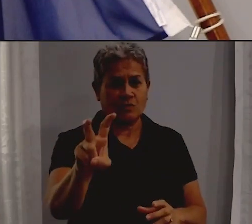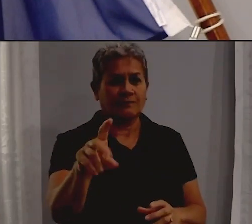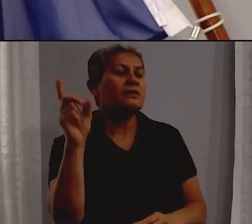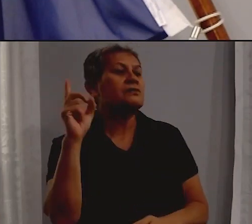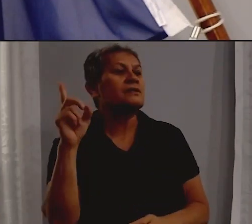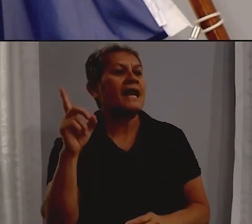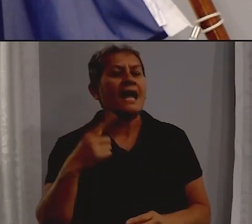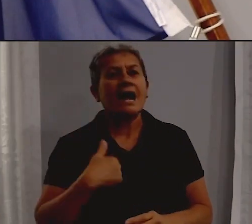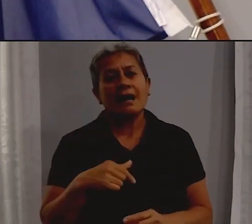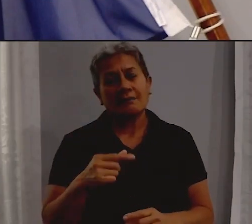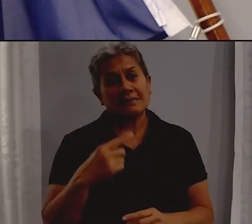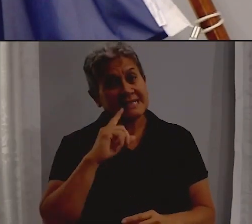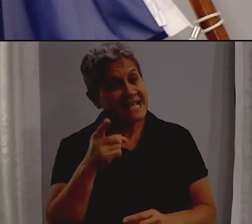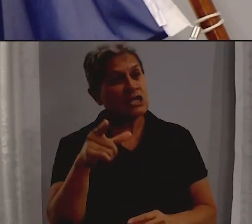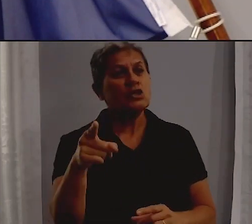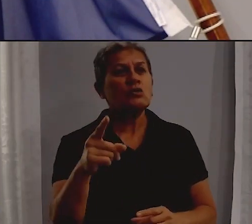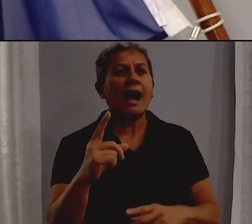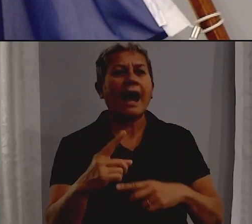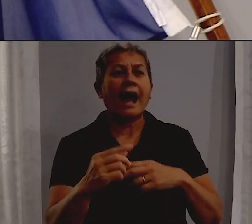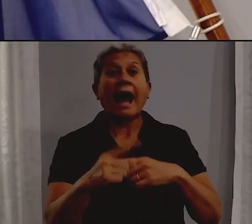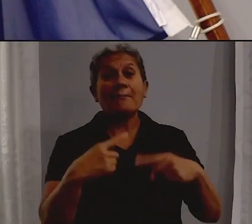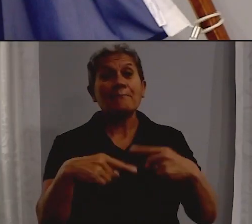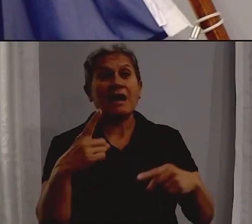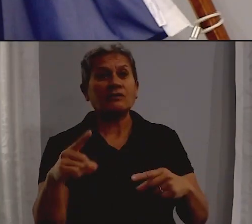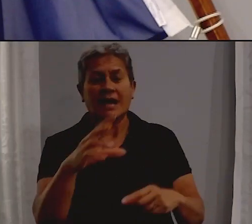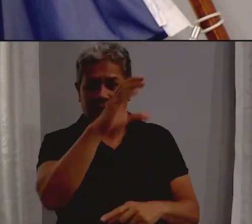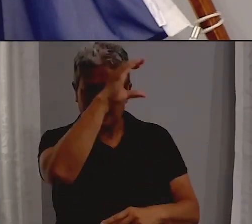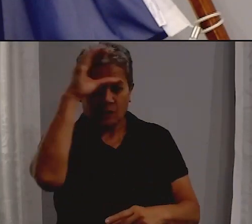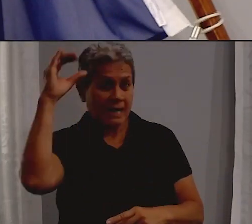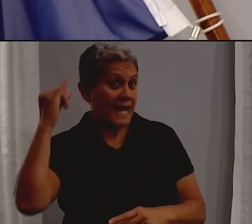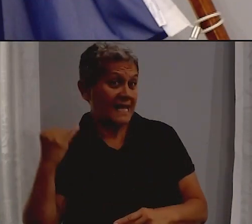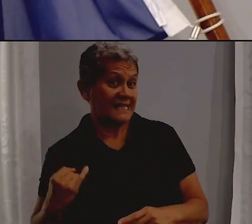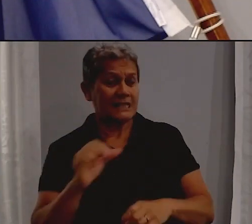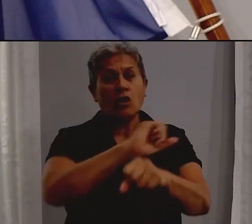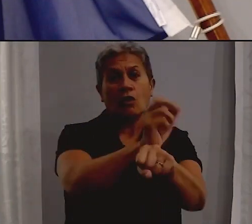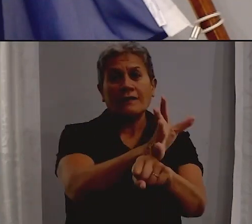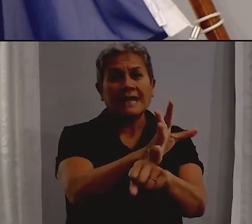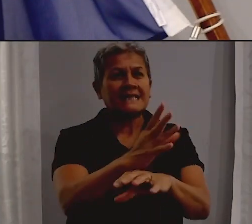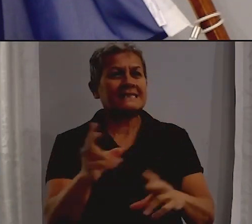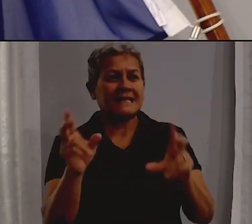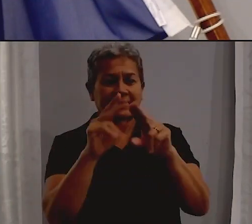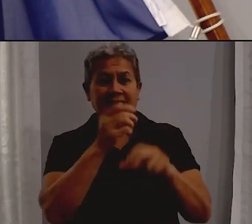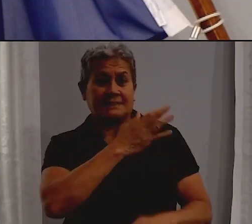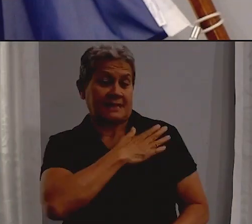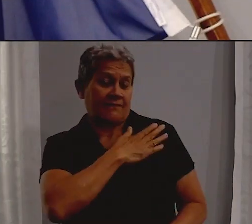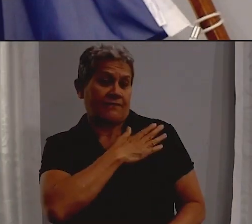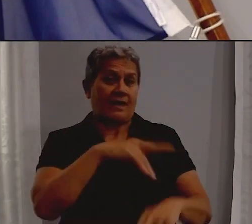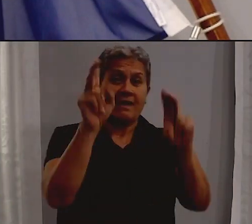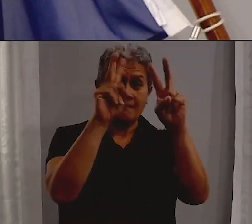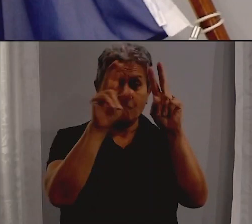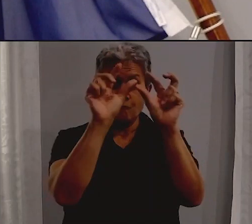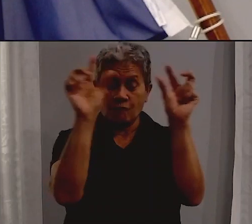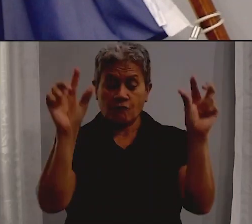you about the Cook Islands COVID-19 Safe Framework that was approved by our Cabinet last week. These